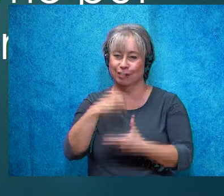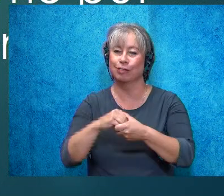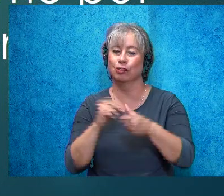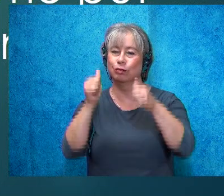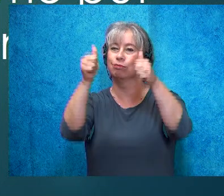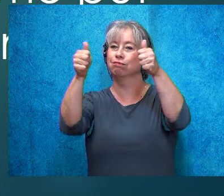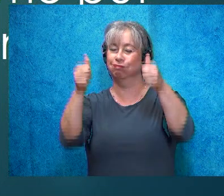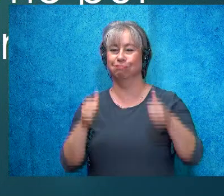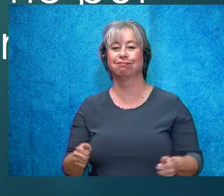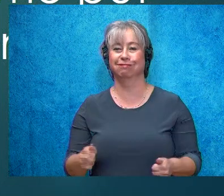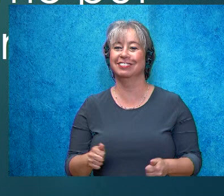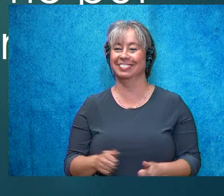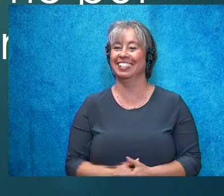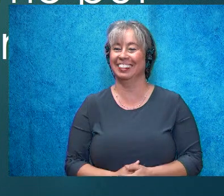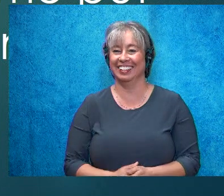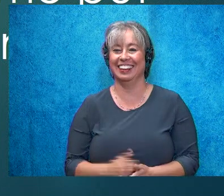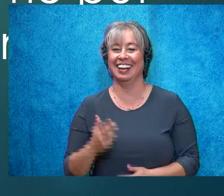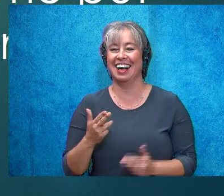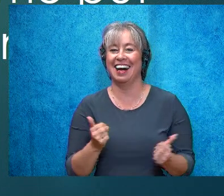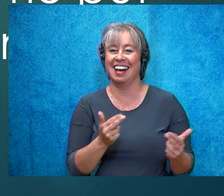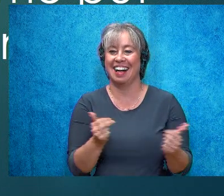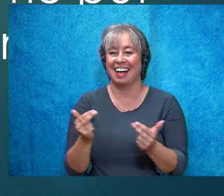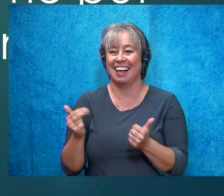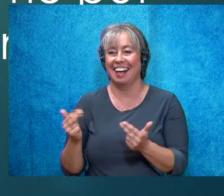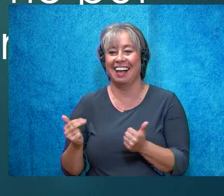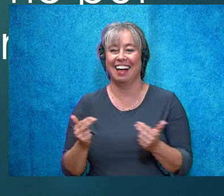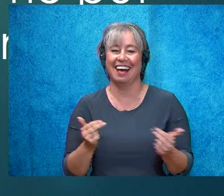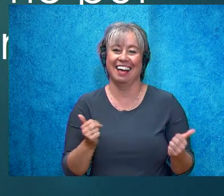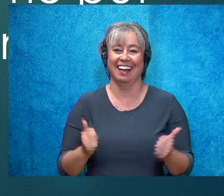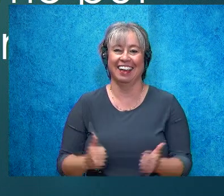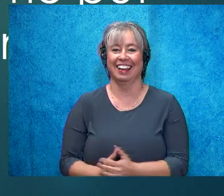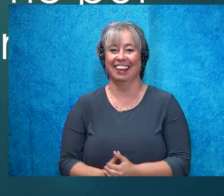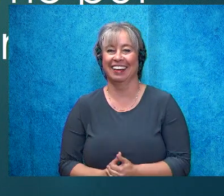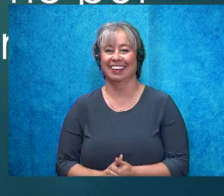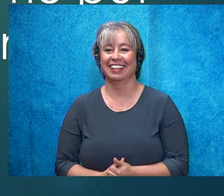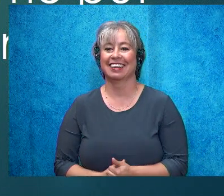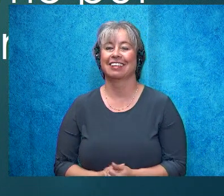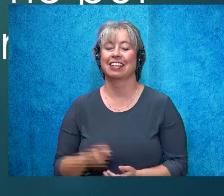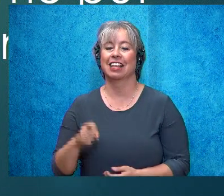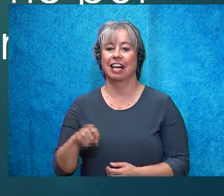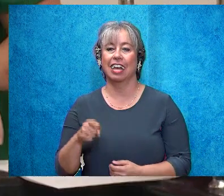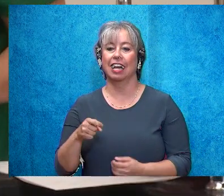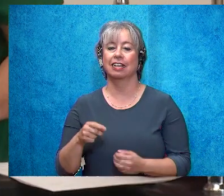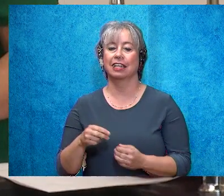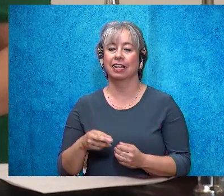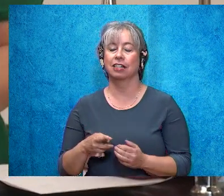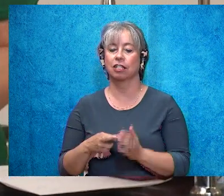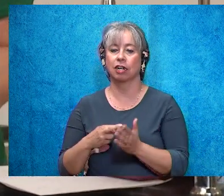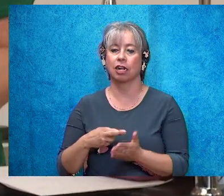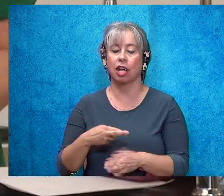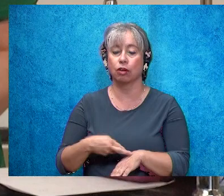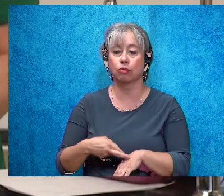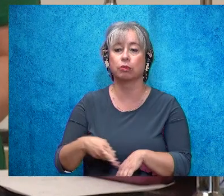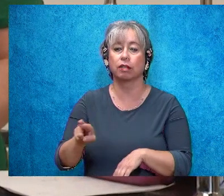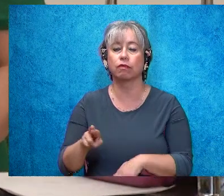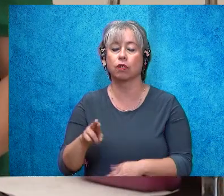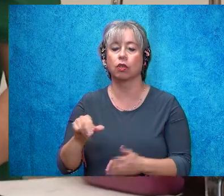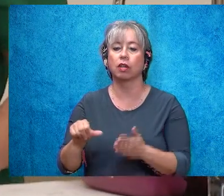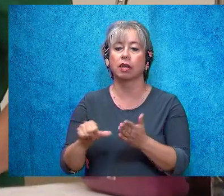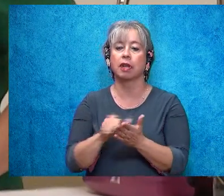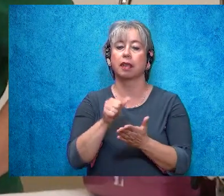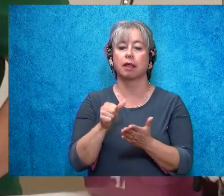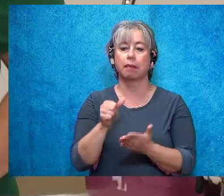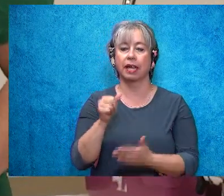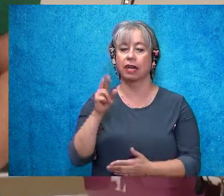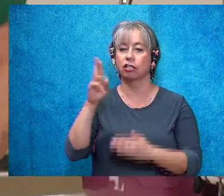other bosses. What we actually need to know, though, on this slide is that I'm going to try to refer to page numbers up there at the top right-hand corner